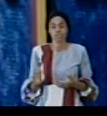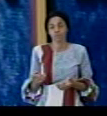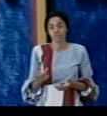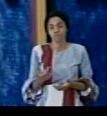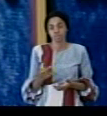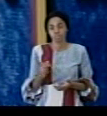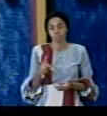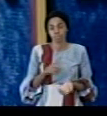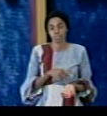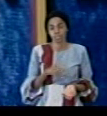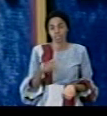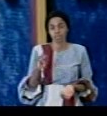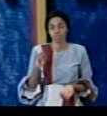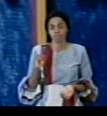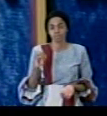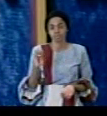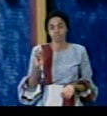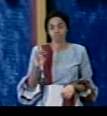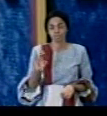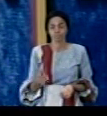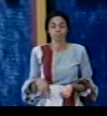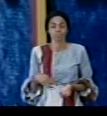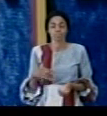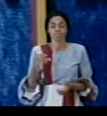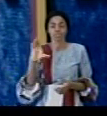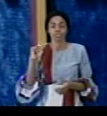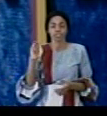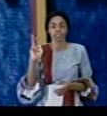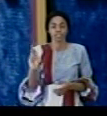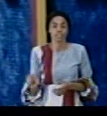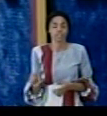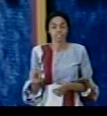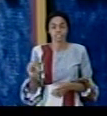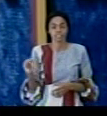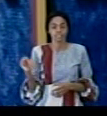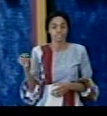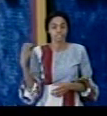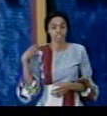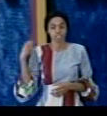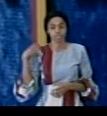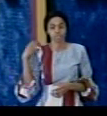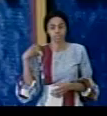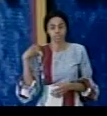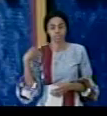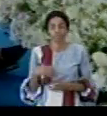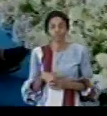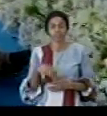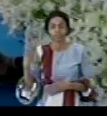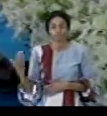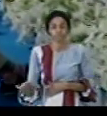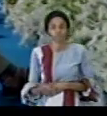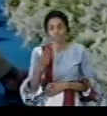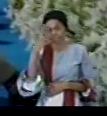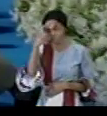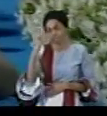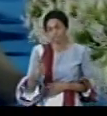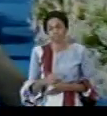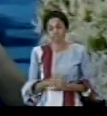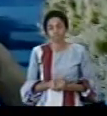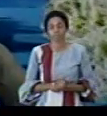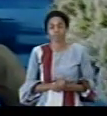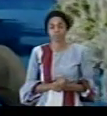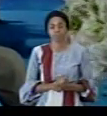Akinyewe, CAN Chairman, Okitikupa Local Government. You are welcome,